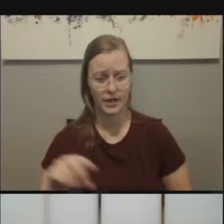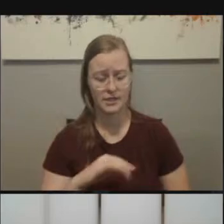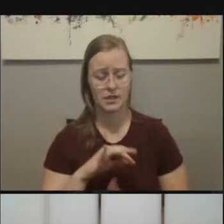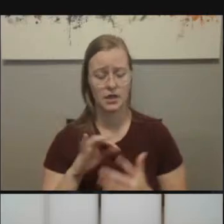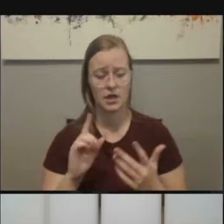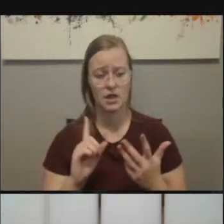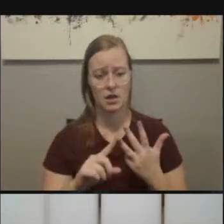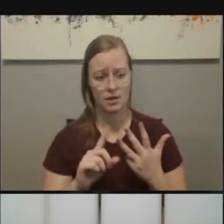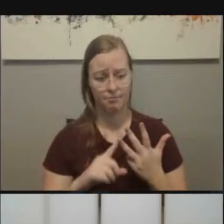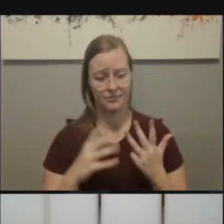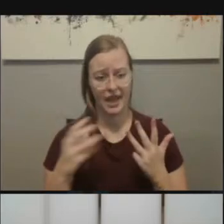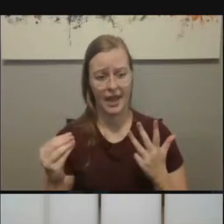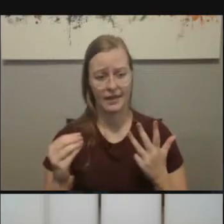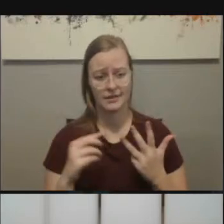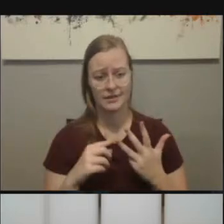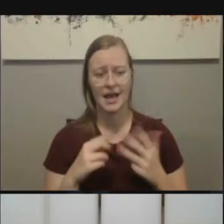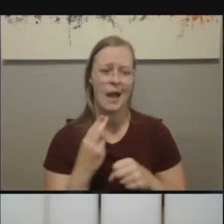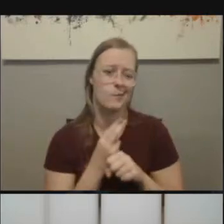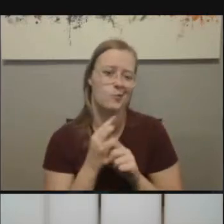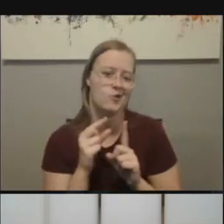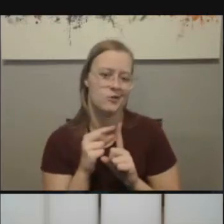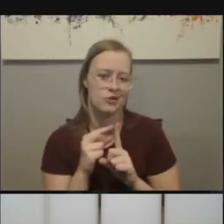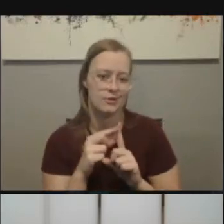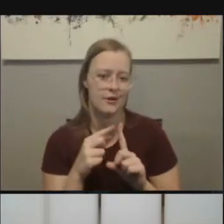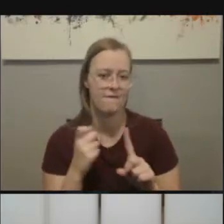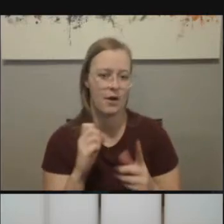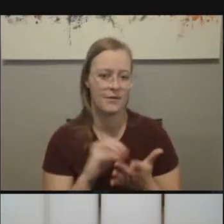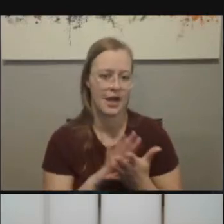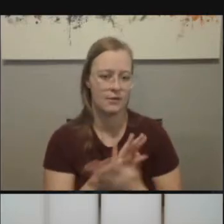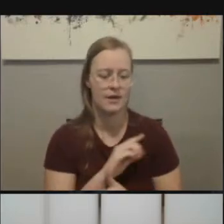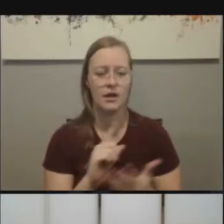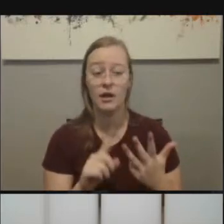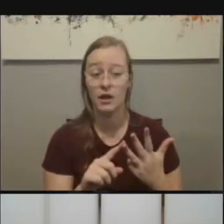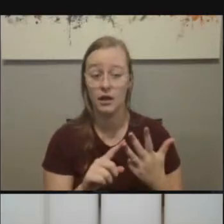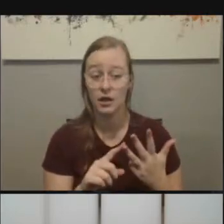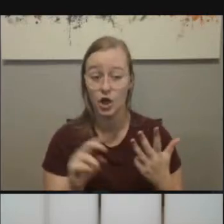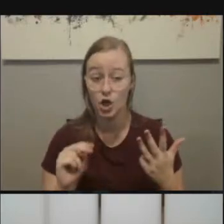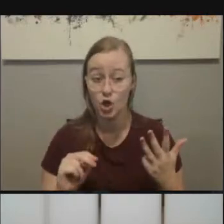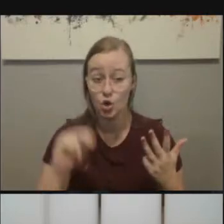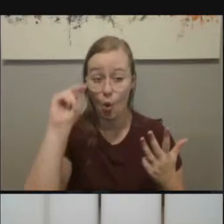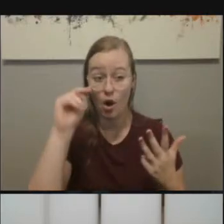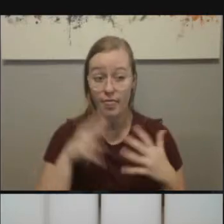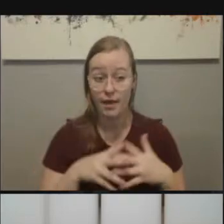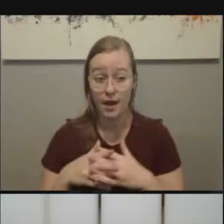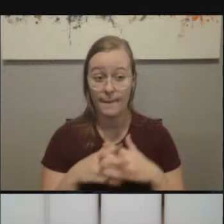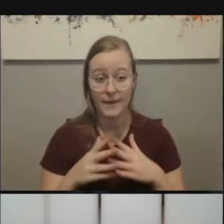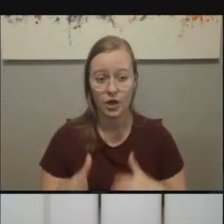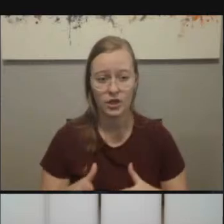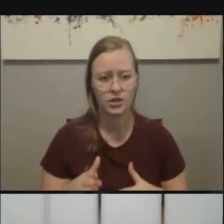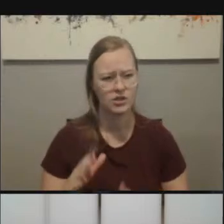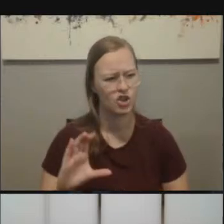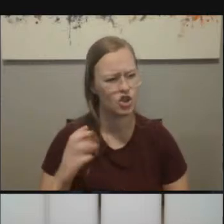and I'm using the terminology of the document, and a North American chart.